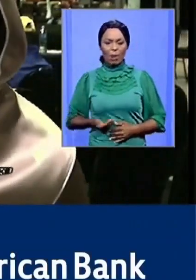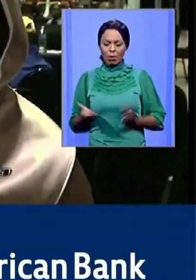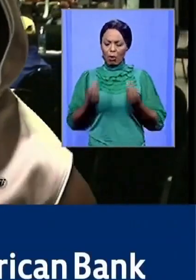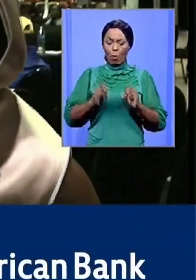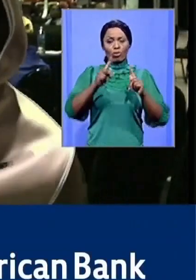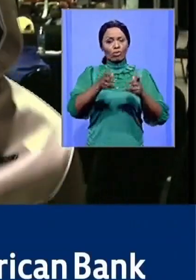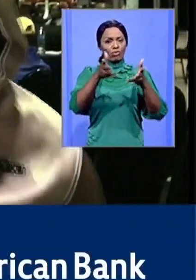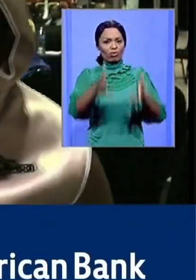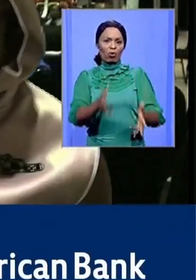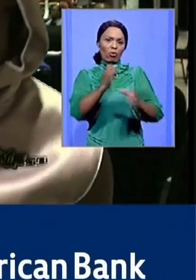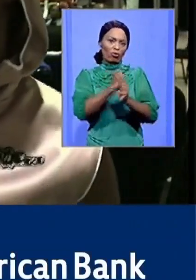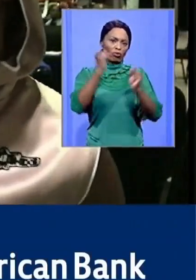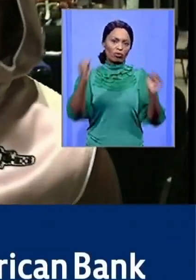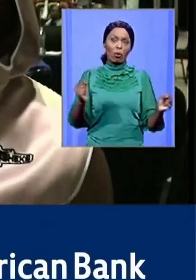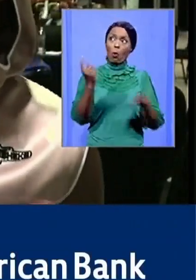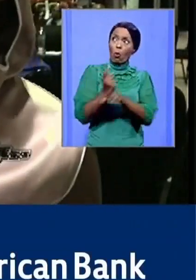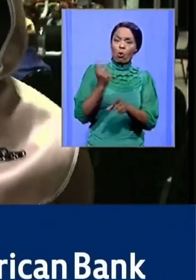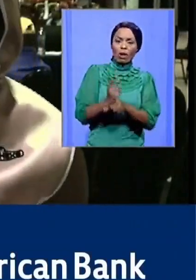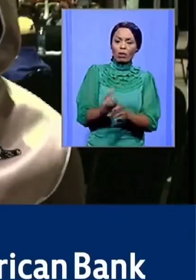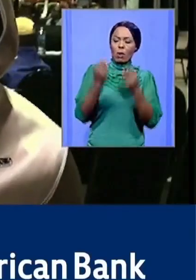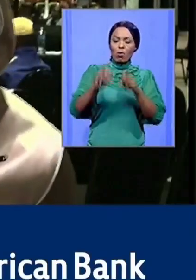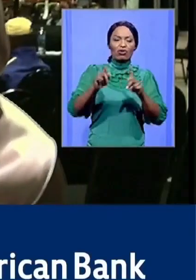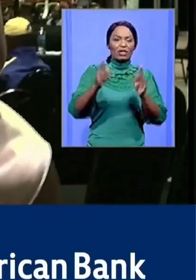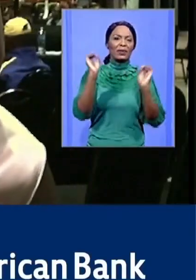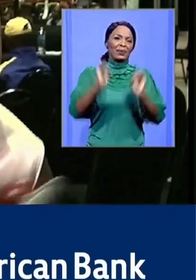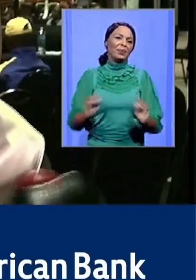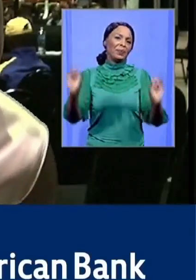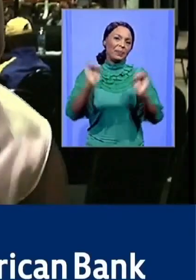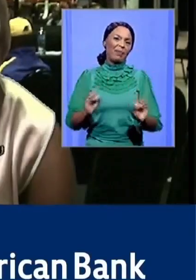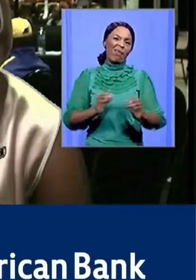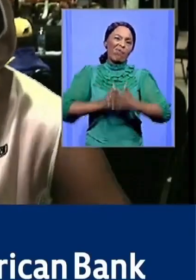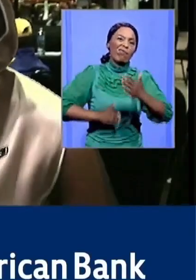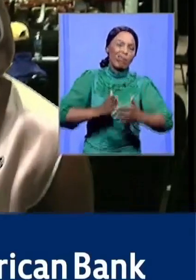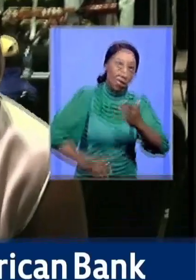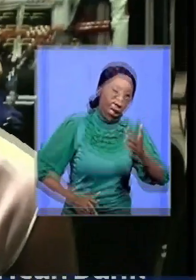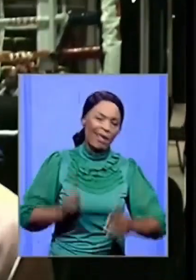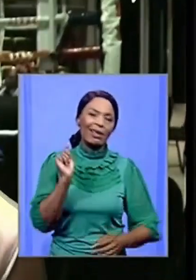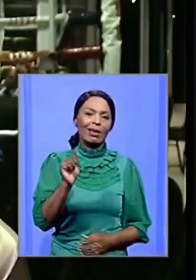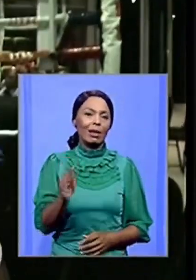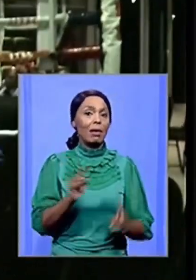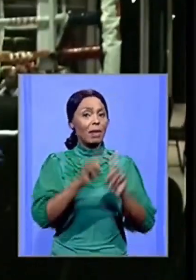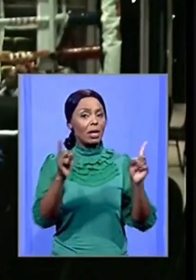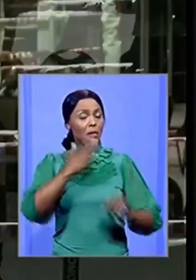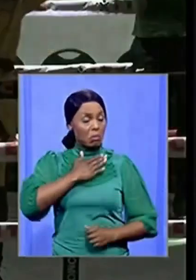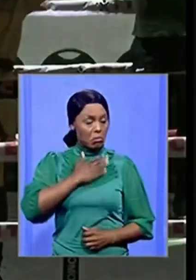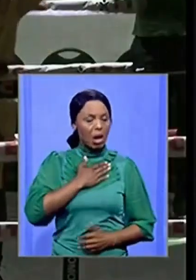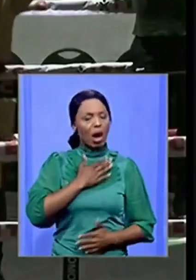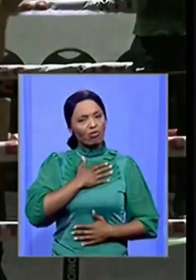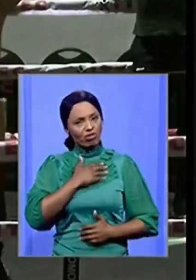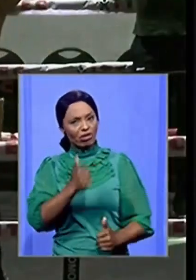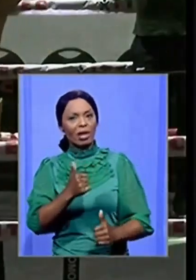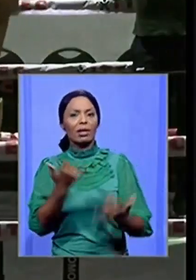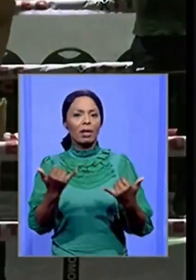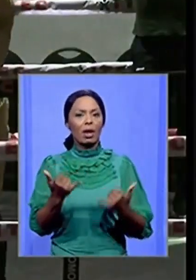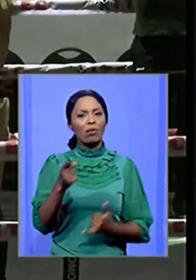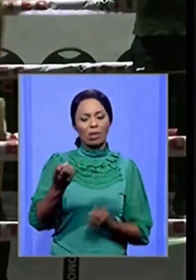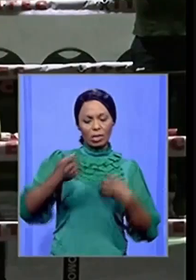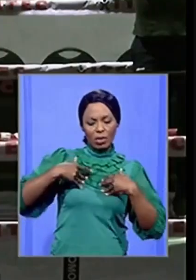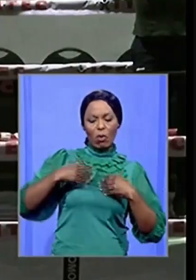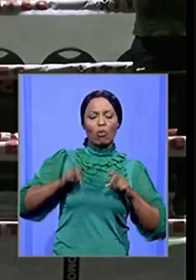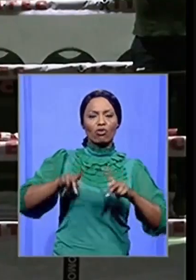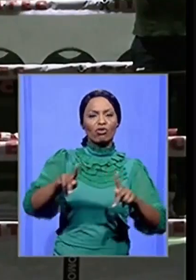nako every time, so this is a very much appreciated opportunity for me. Ba bileng le seabo ba